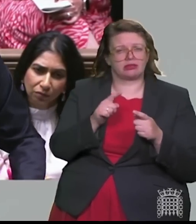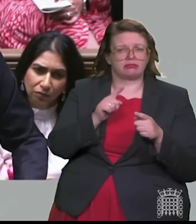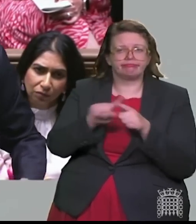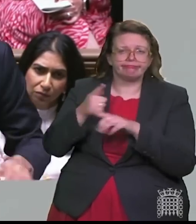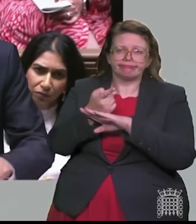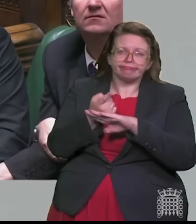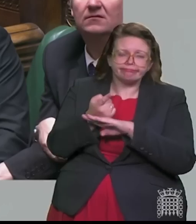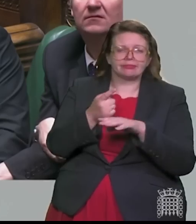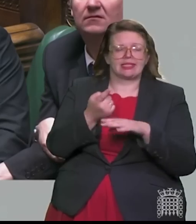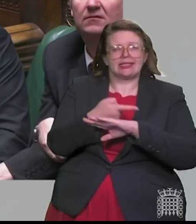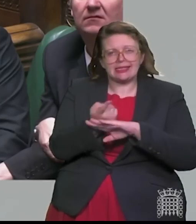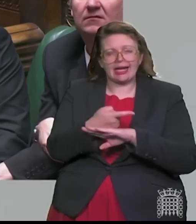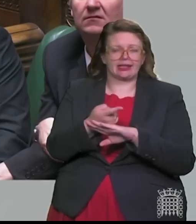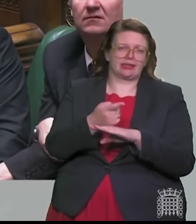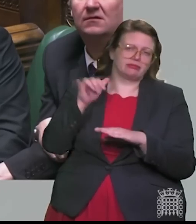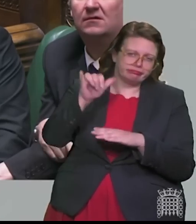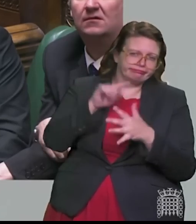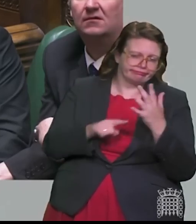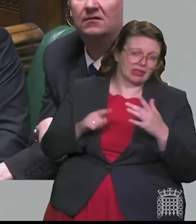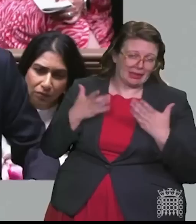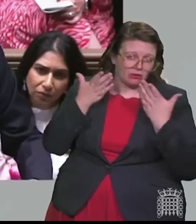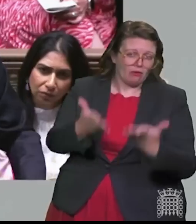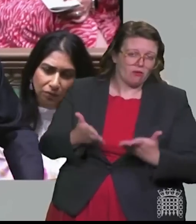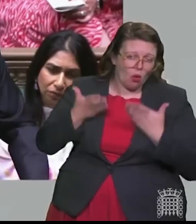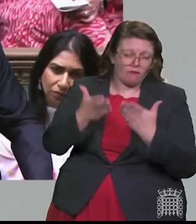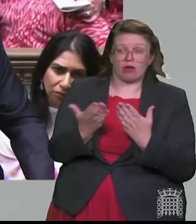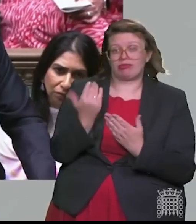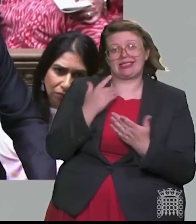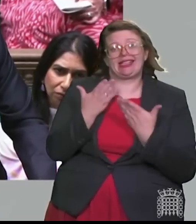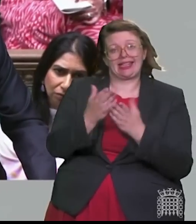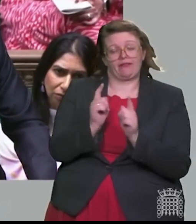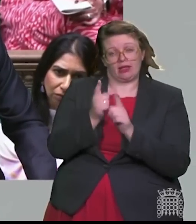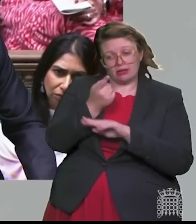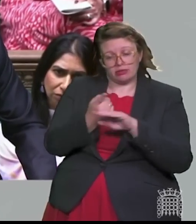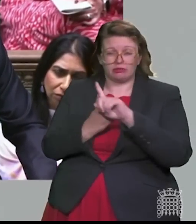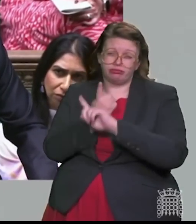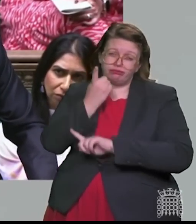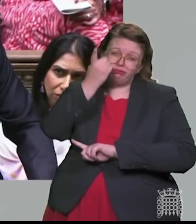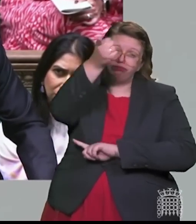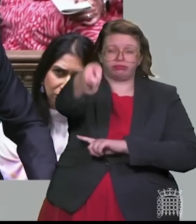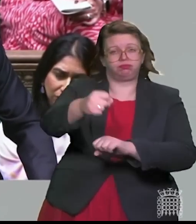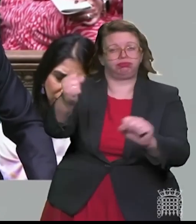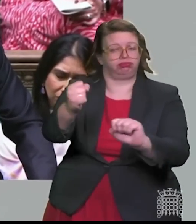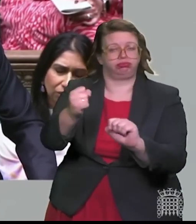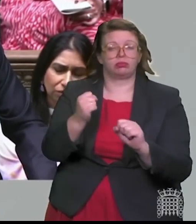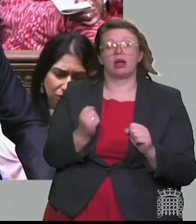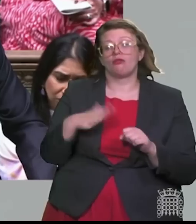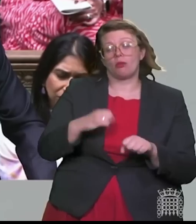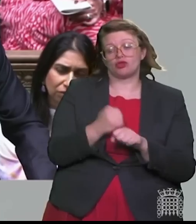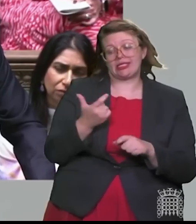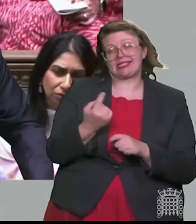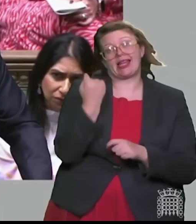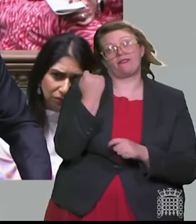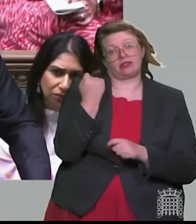commit main battle tanks, and most recently the first to provide long-range weapons. He will have seen the powerful scenes coming out of the G7 summit